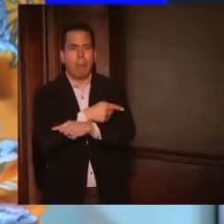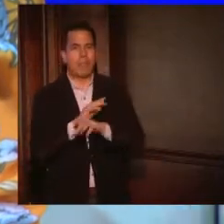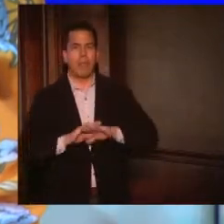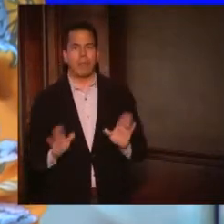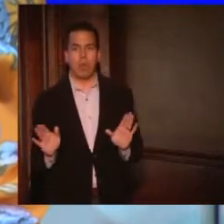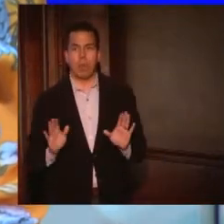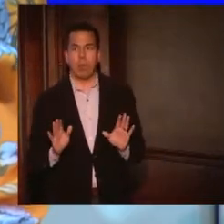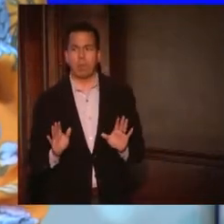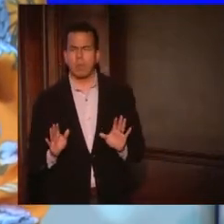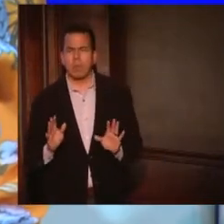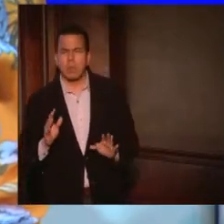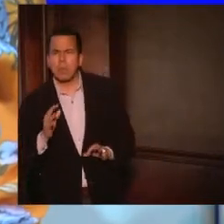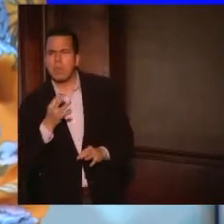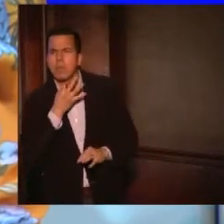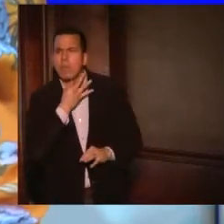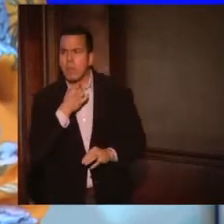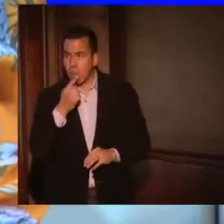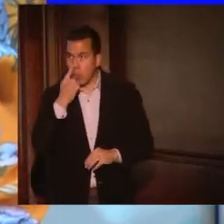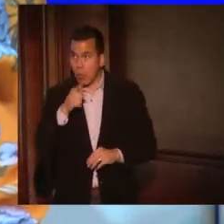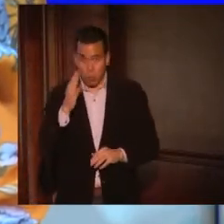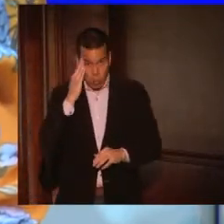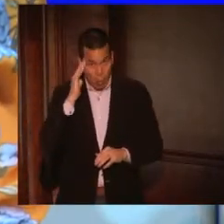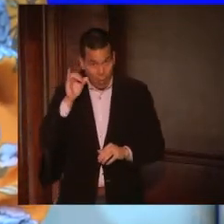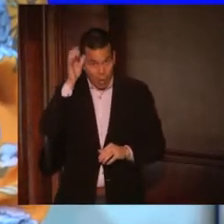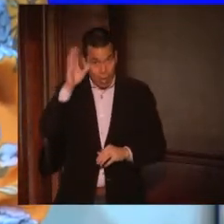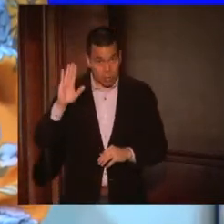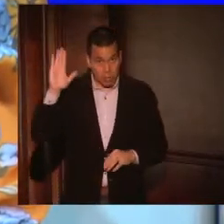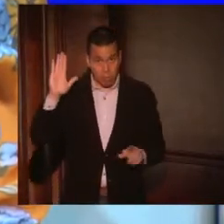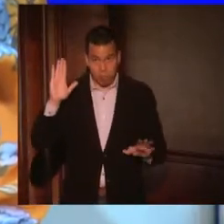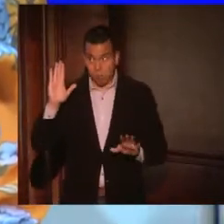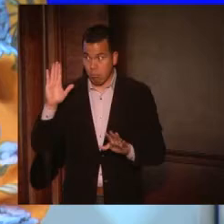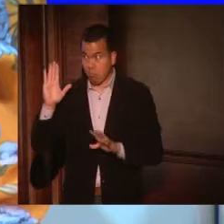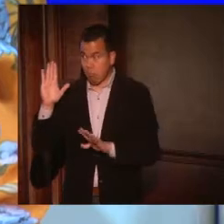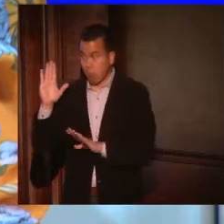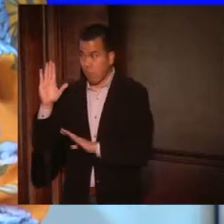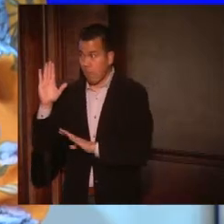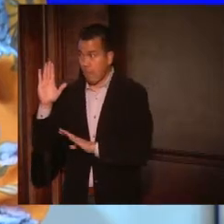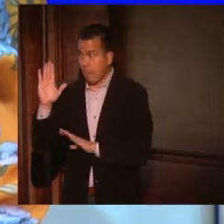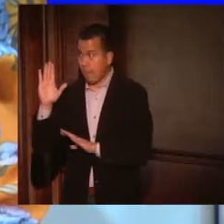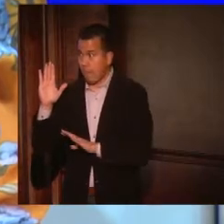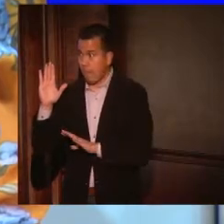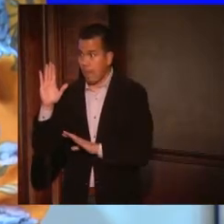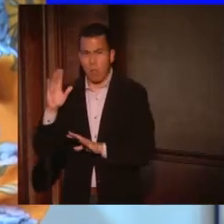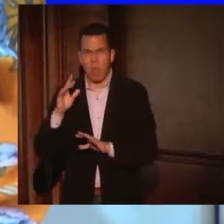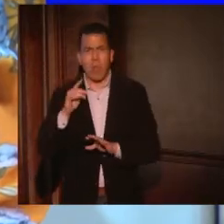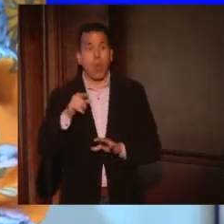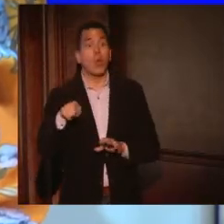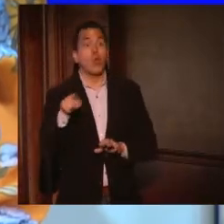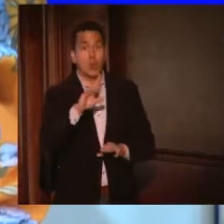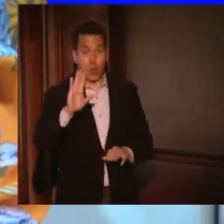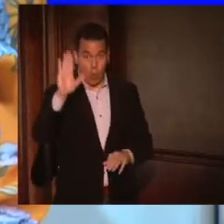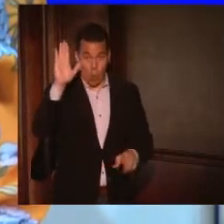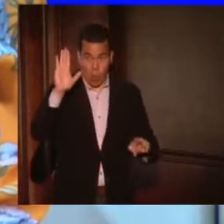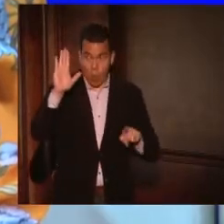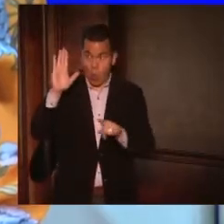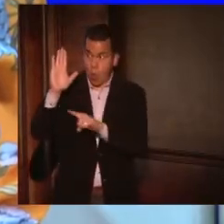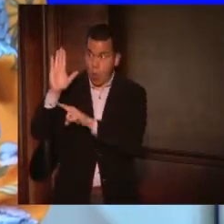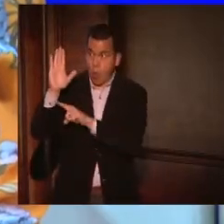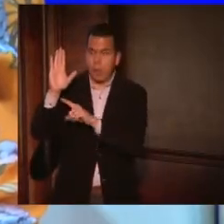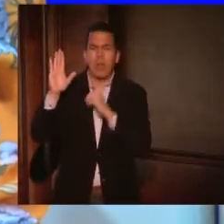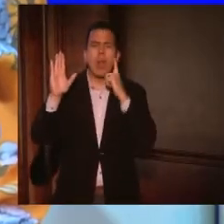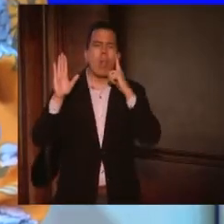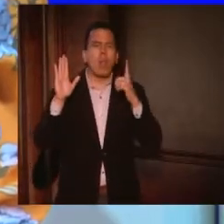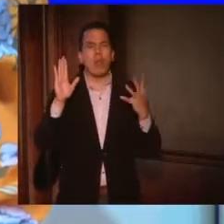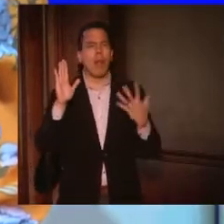everyone just hold up their hands? All right. Everyone's holding a magic piece of paper. I'm gonna write on